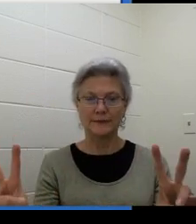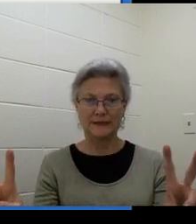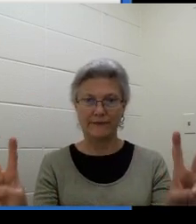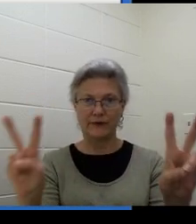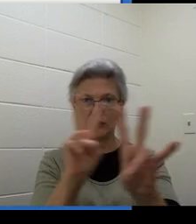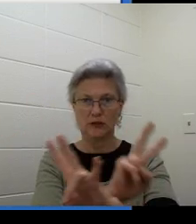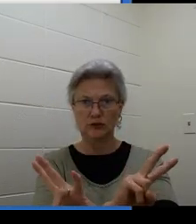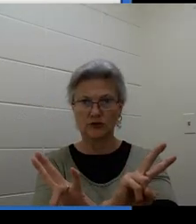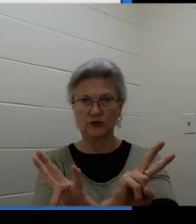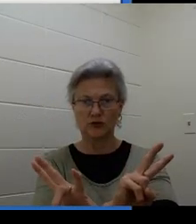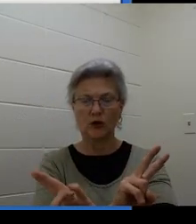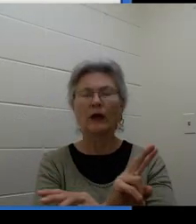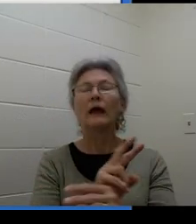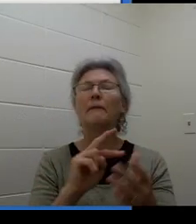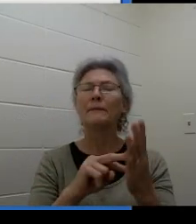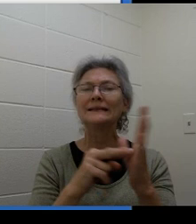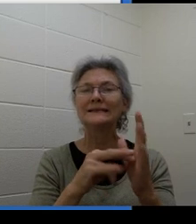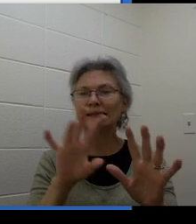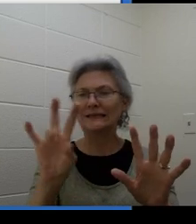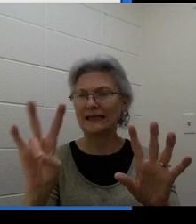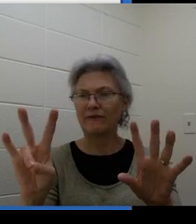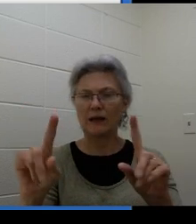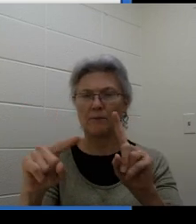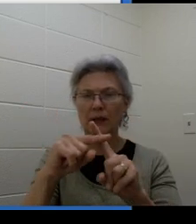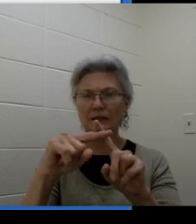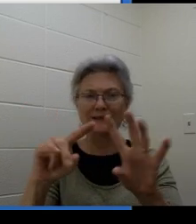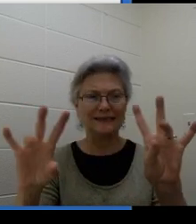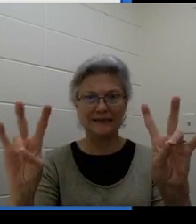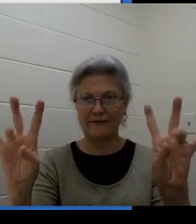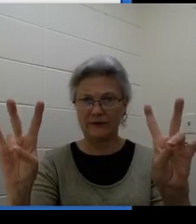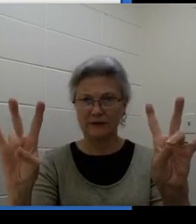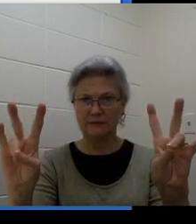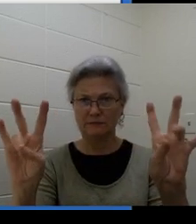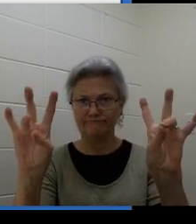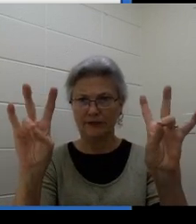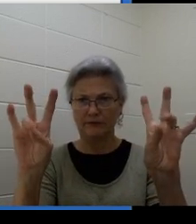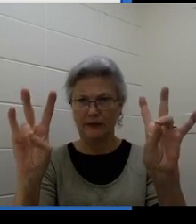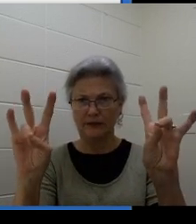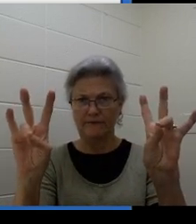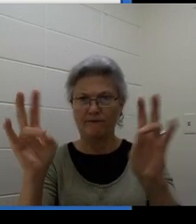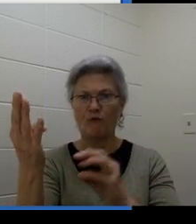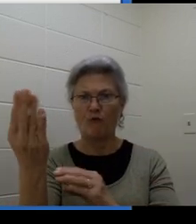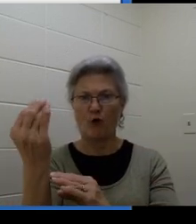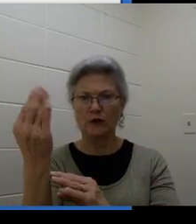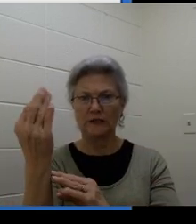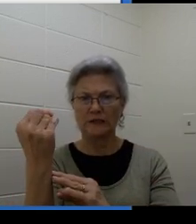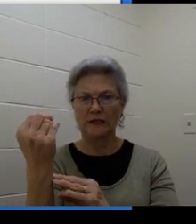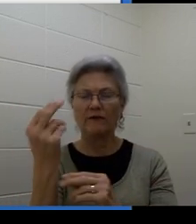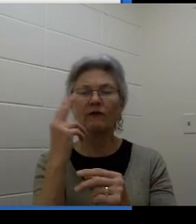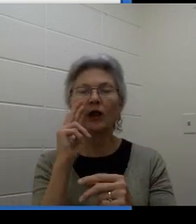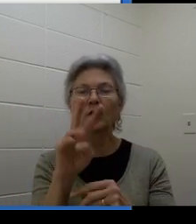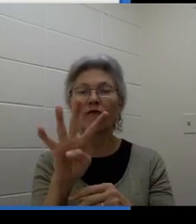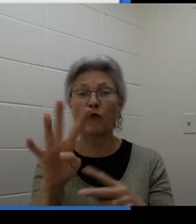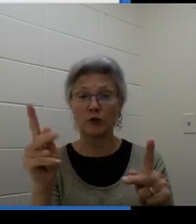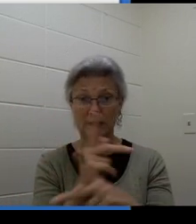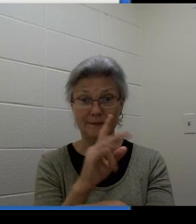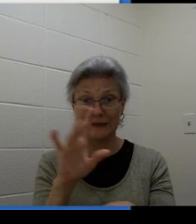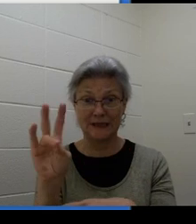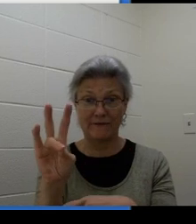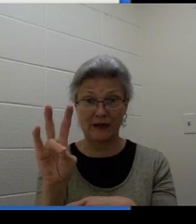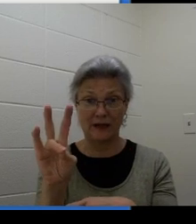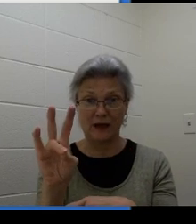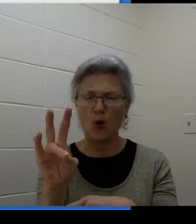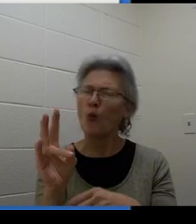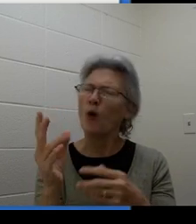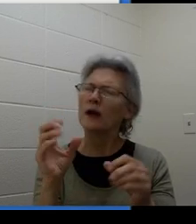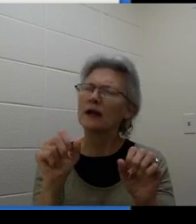really 7 plus 7, or double 7. So I know that that is 14. If I take a look at 4 times 7,